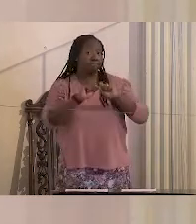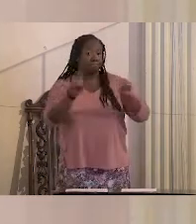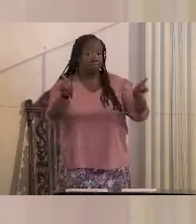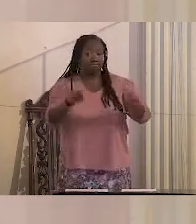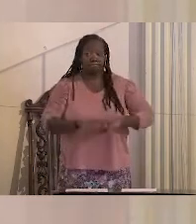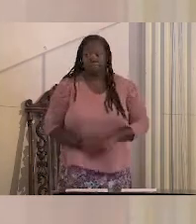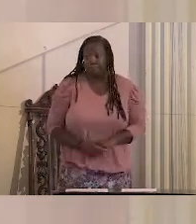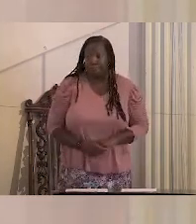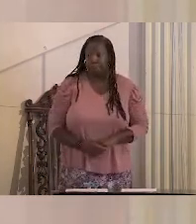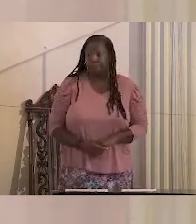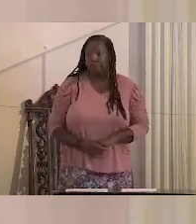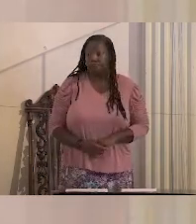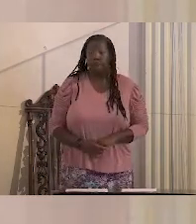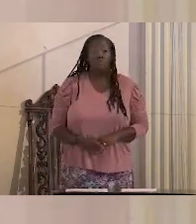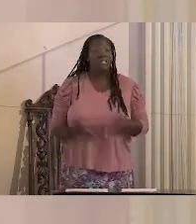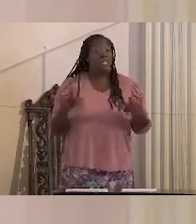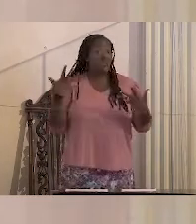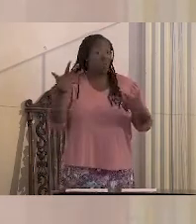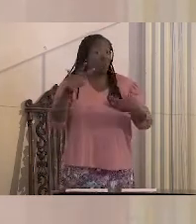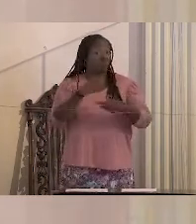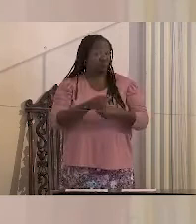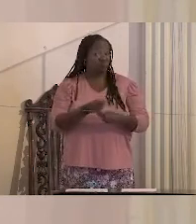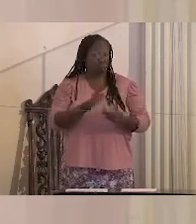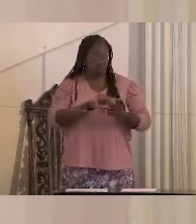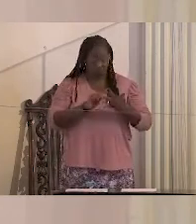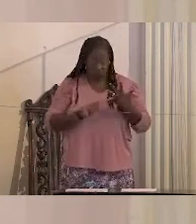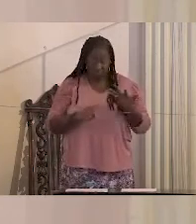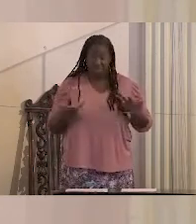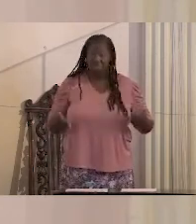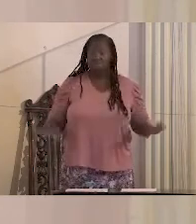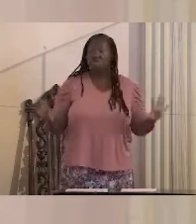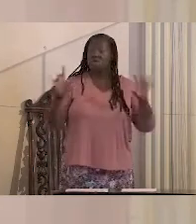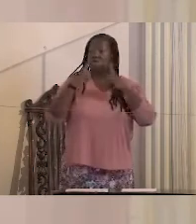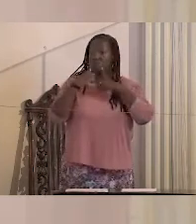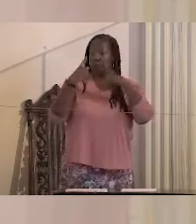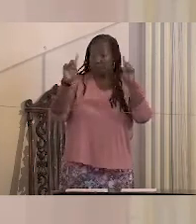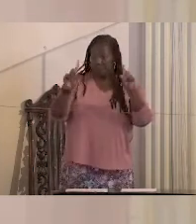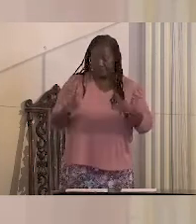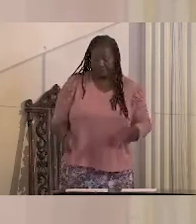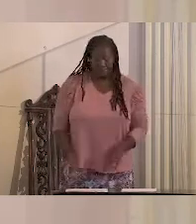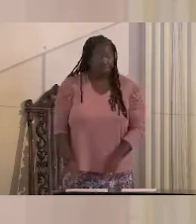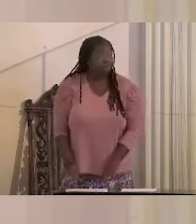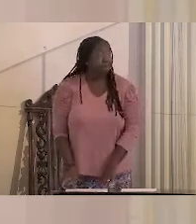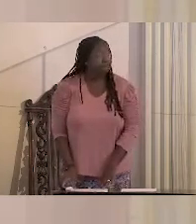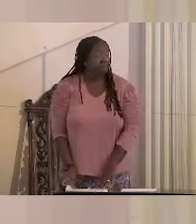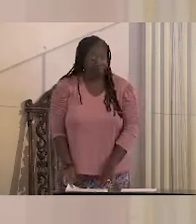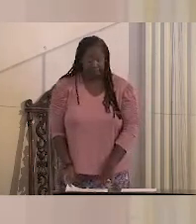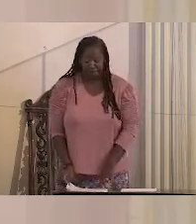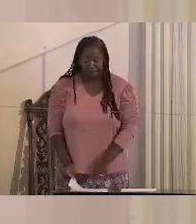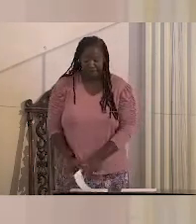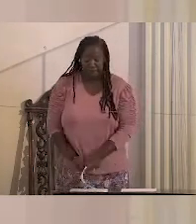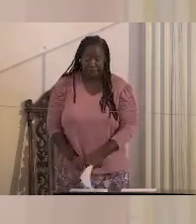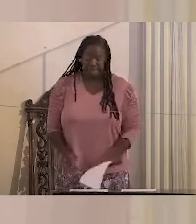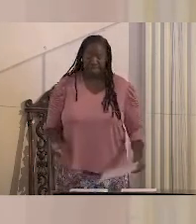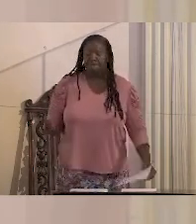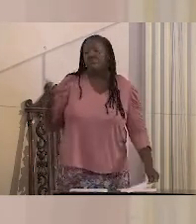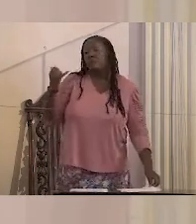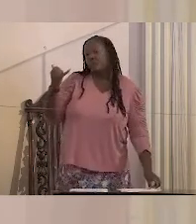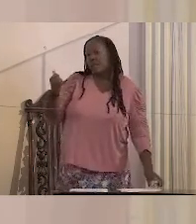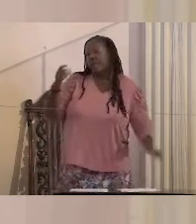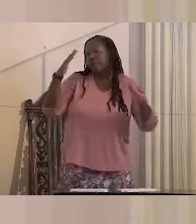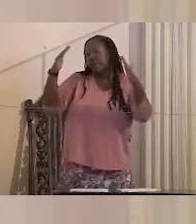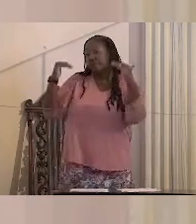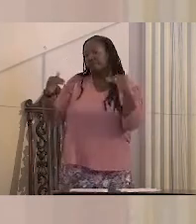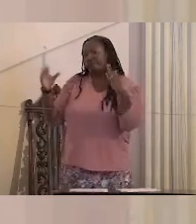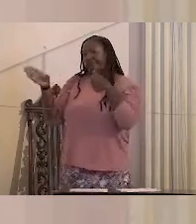So that concludes the announcement portion. But now I want to shift. I want